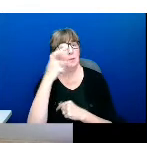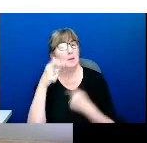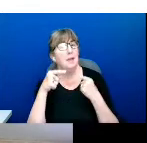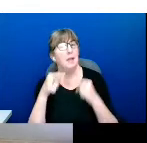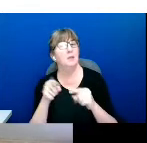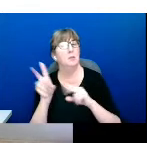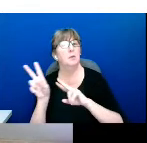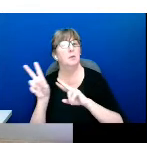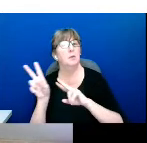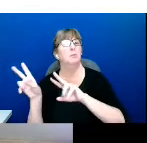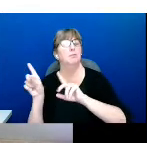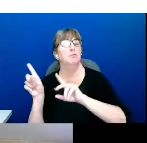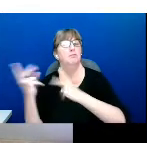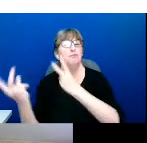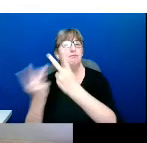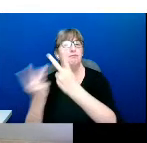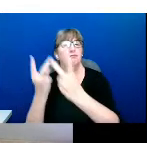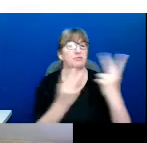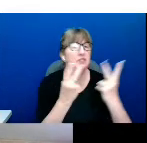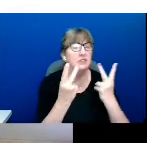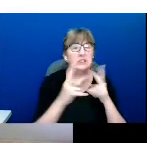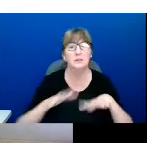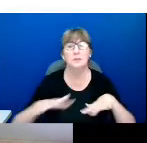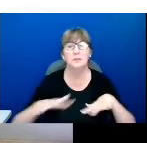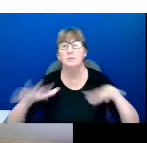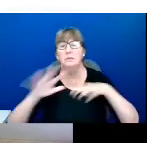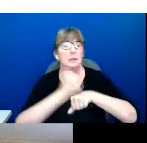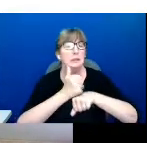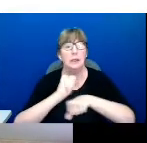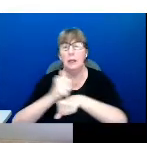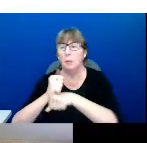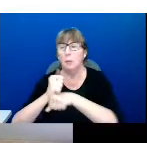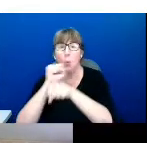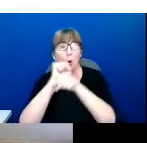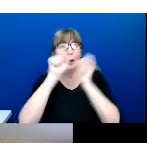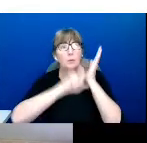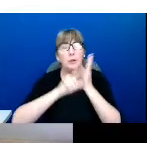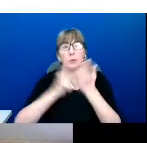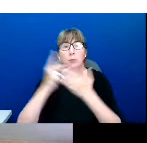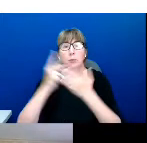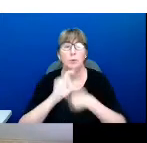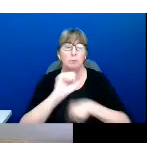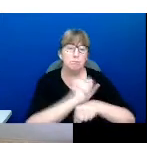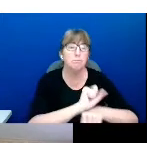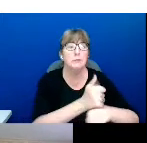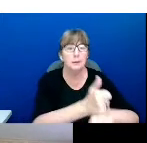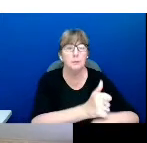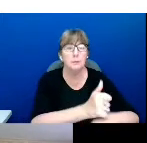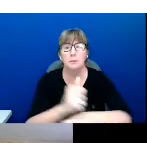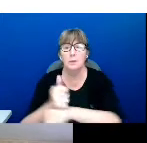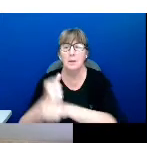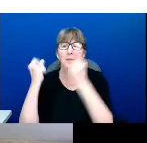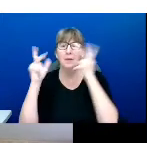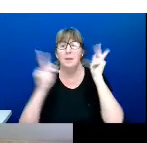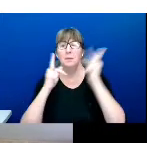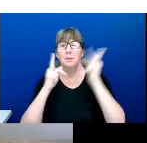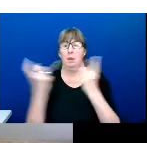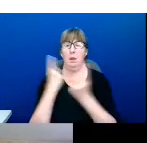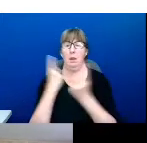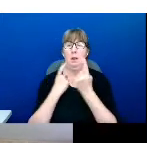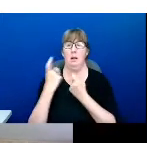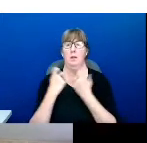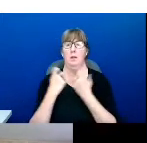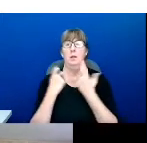community, setting up new work exploration programs, there were a lot of frequently asked questions. And so I'm going to just do a